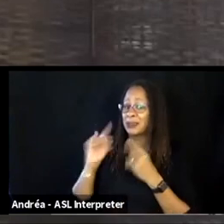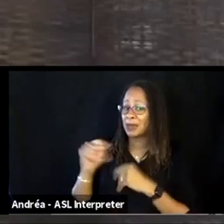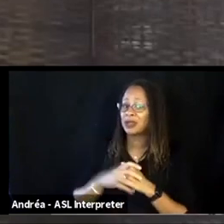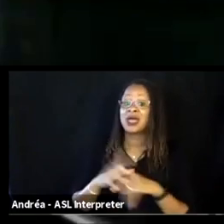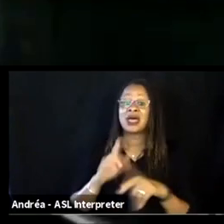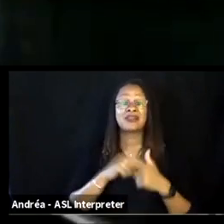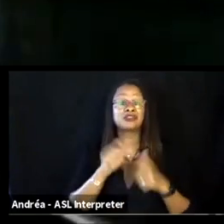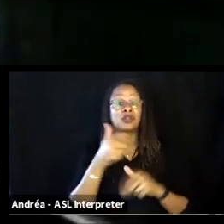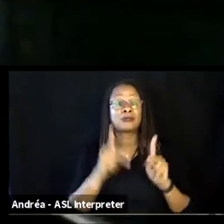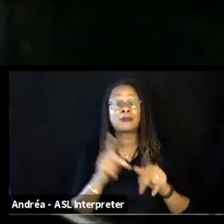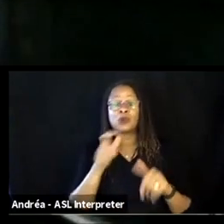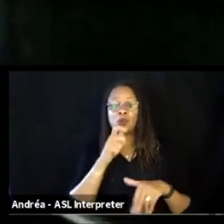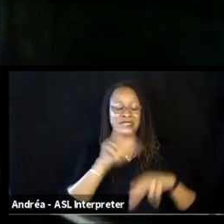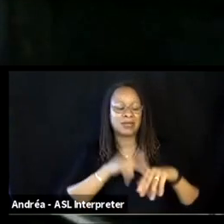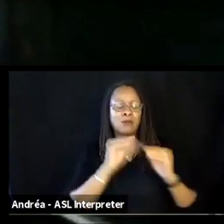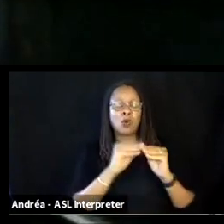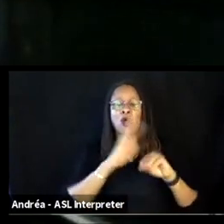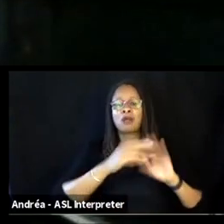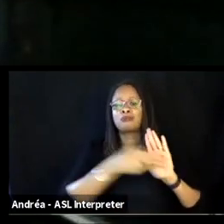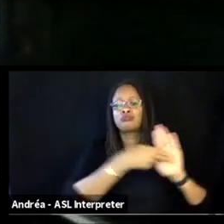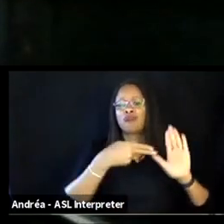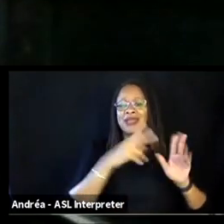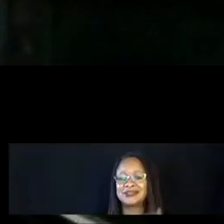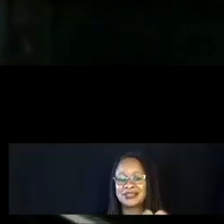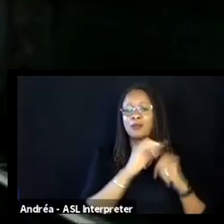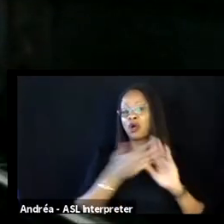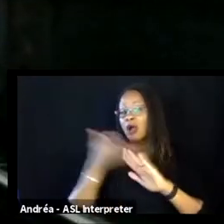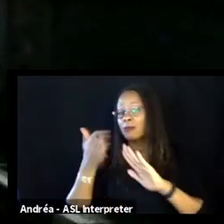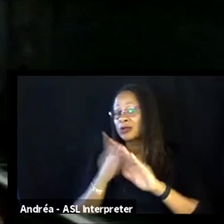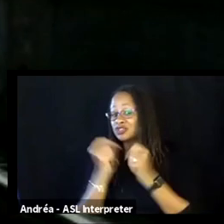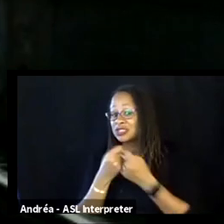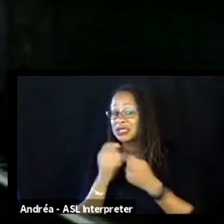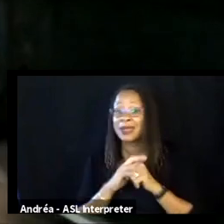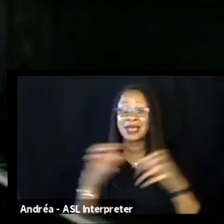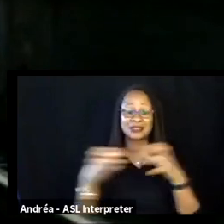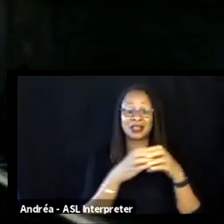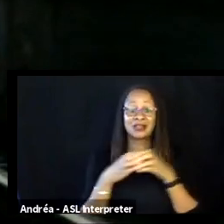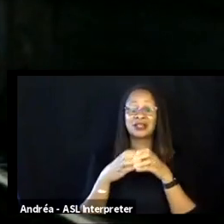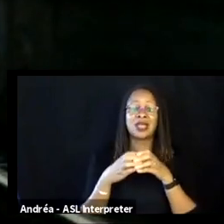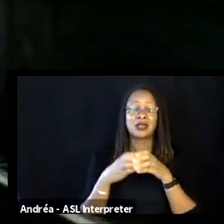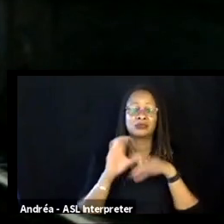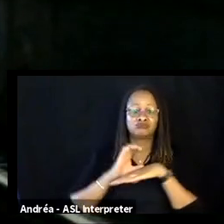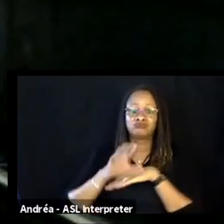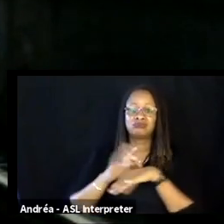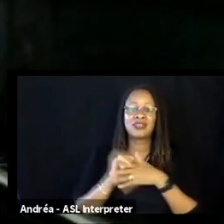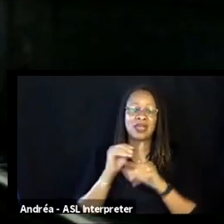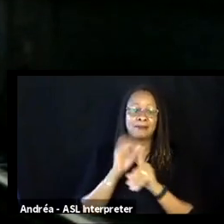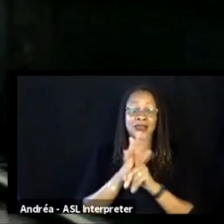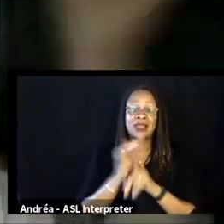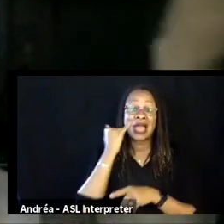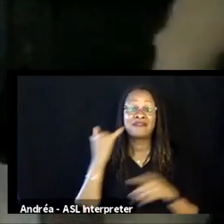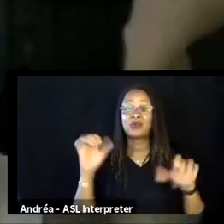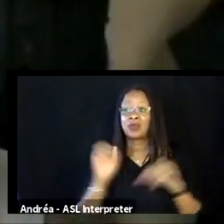there's other people who sit more on our brand team or people who sit on our operations team. And collectively we're able to drive that impact. But if we were just